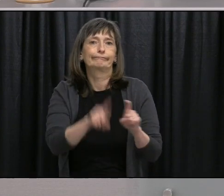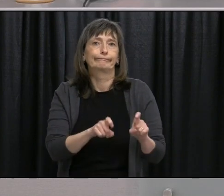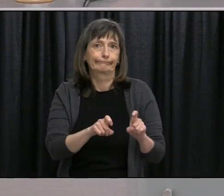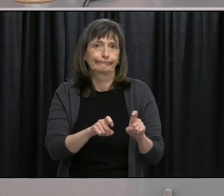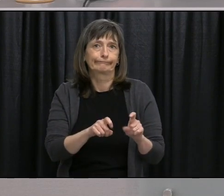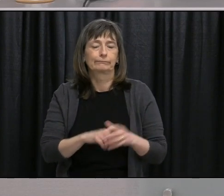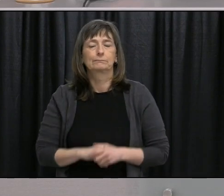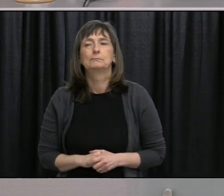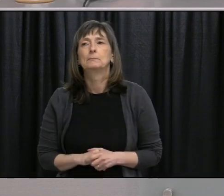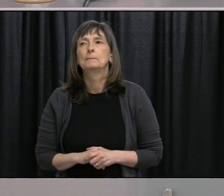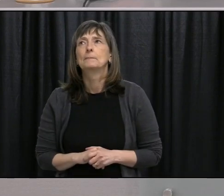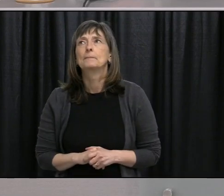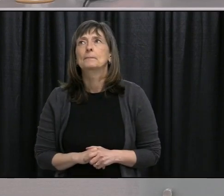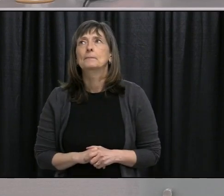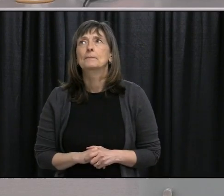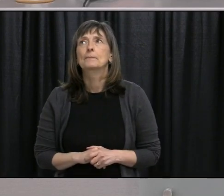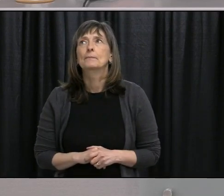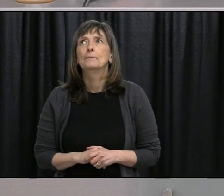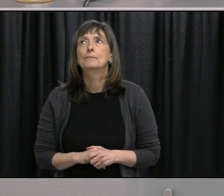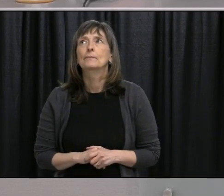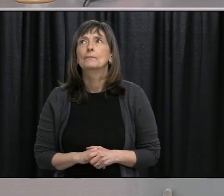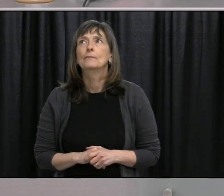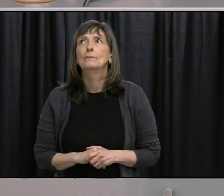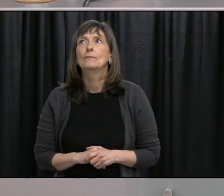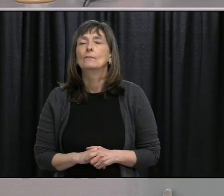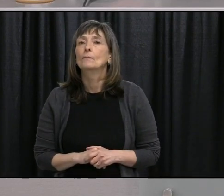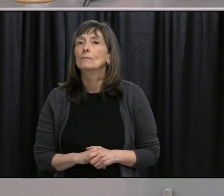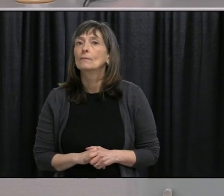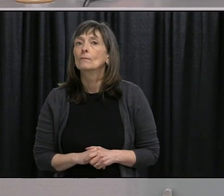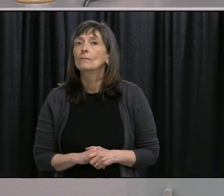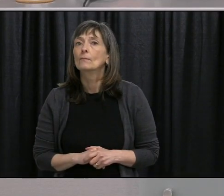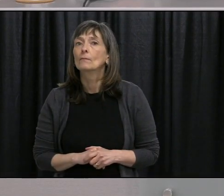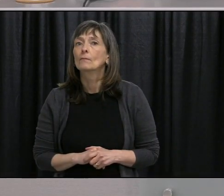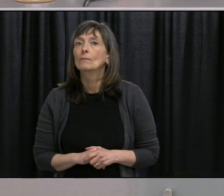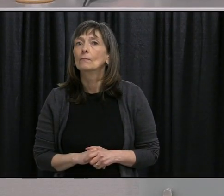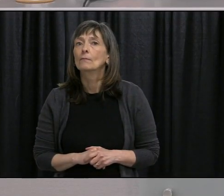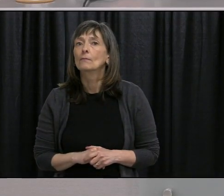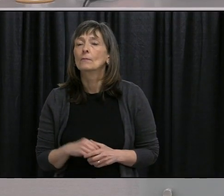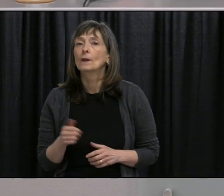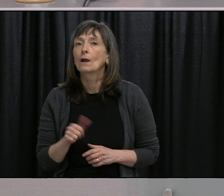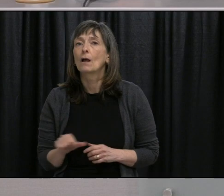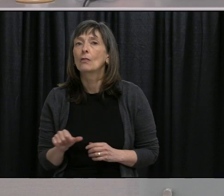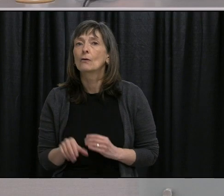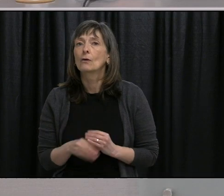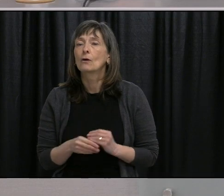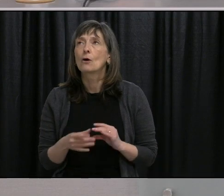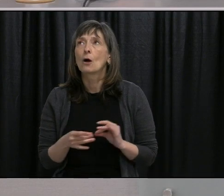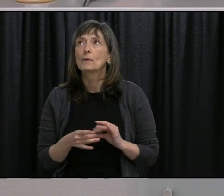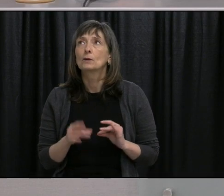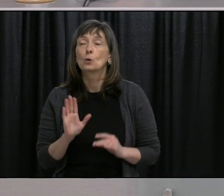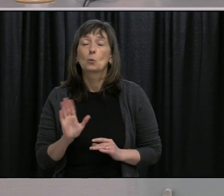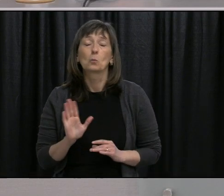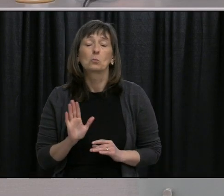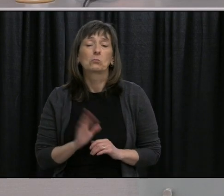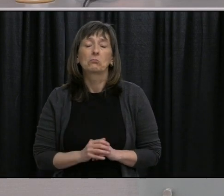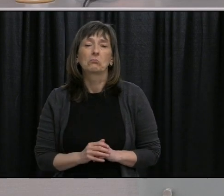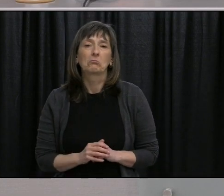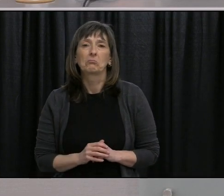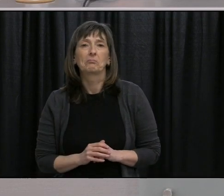Minister, did you have a comment that you wanted to make? Oh, no, I just thought the line just went mysteriously silent. I thought I had a technical problem.